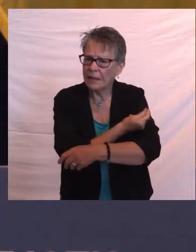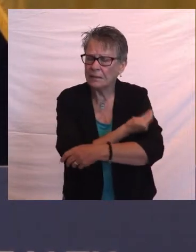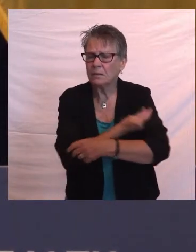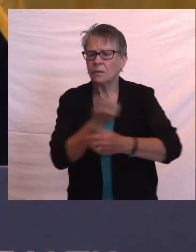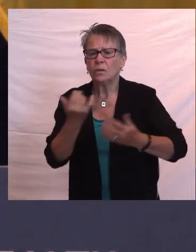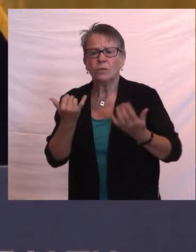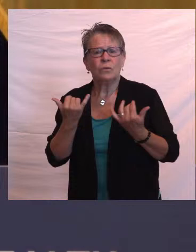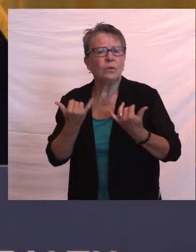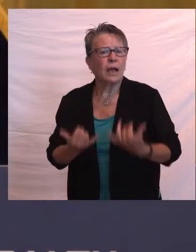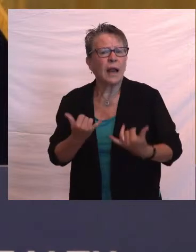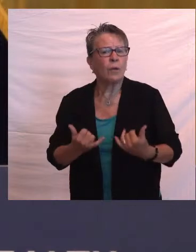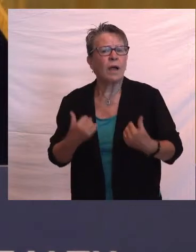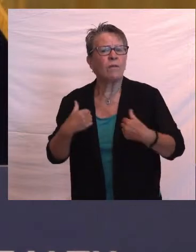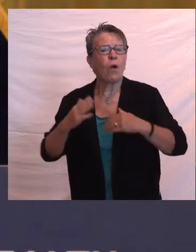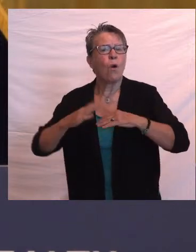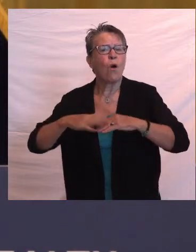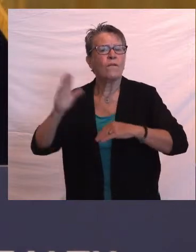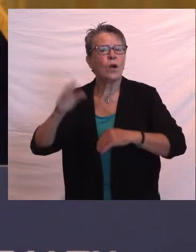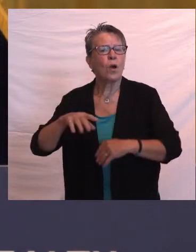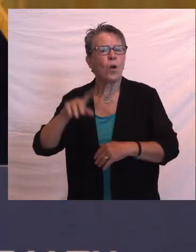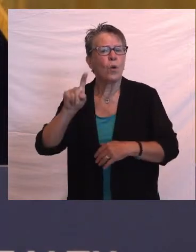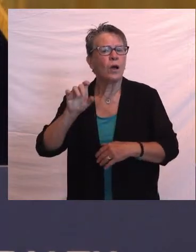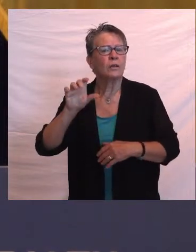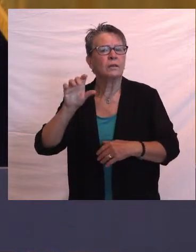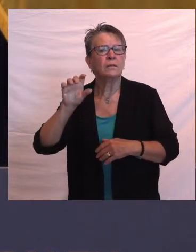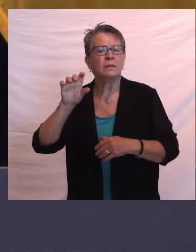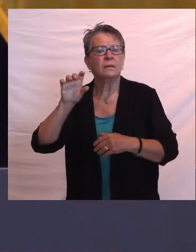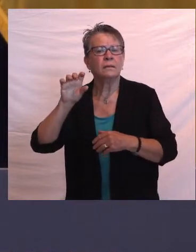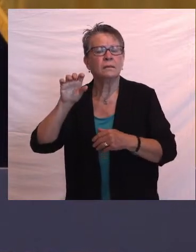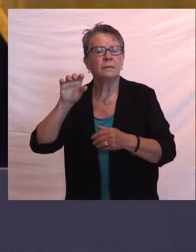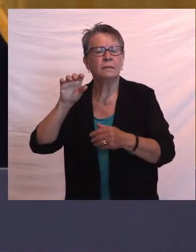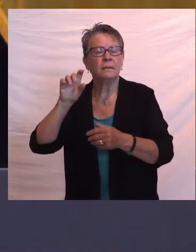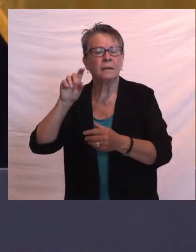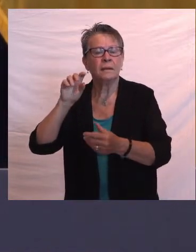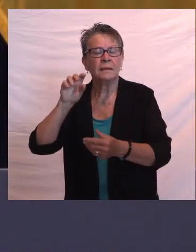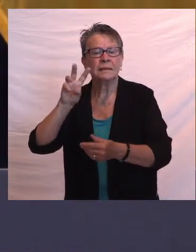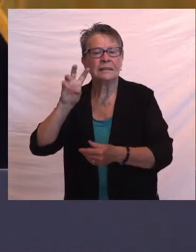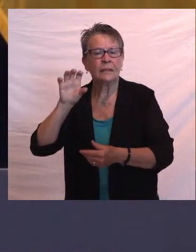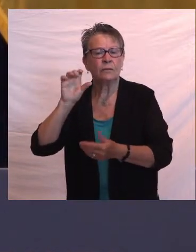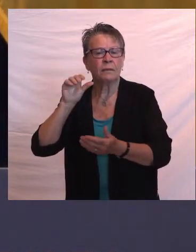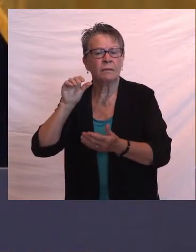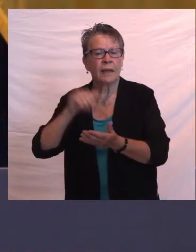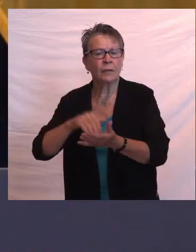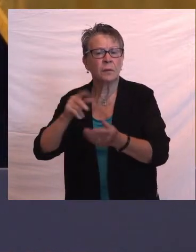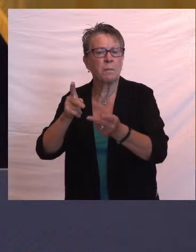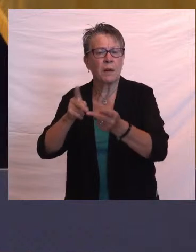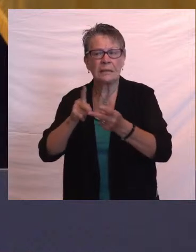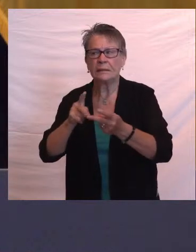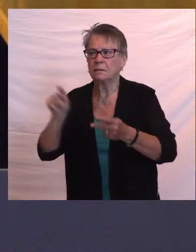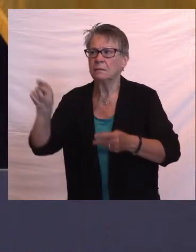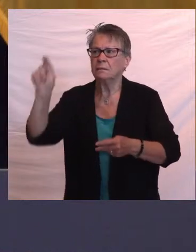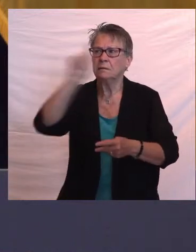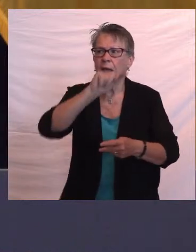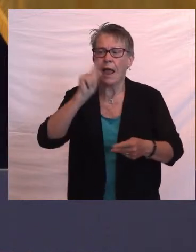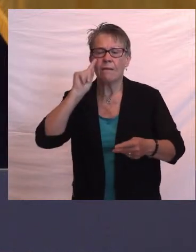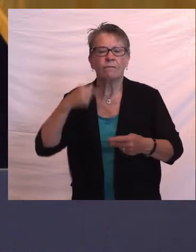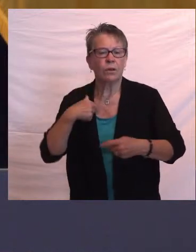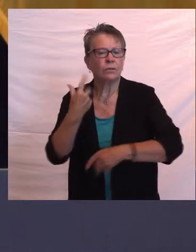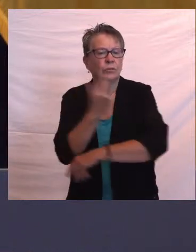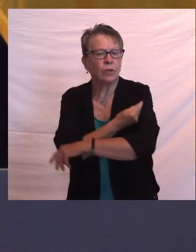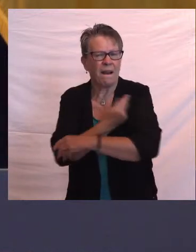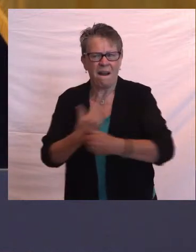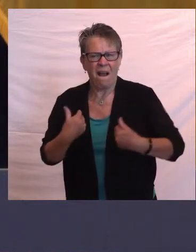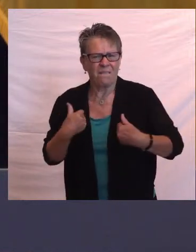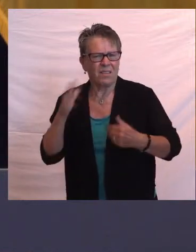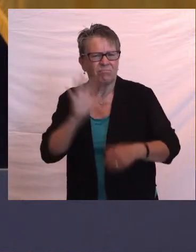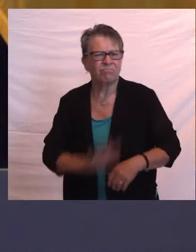all of them are Pfizer. And I think you said over 1,000 of them have Pfizer. So there's a lot of